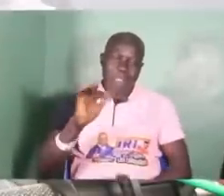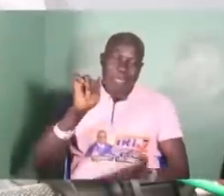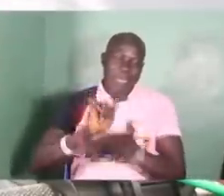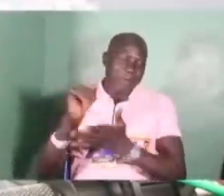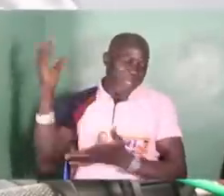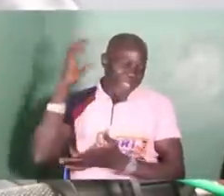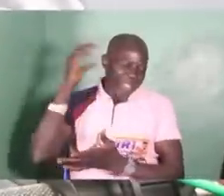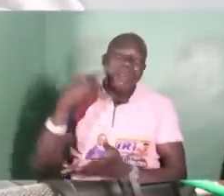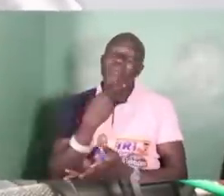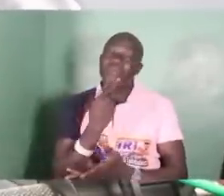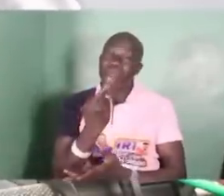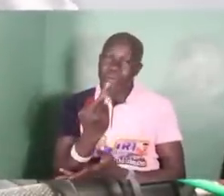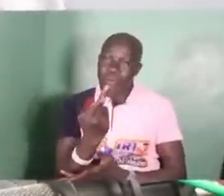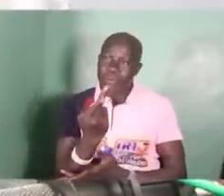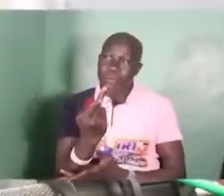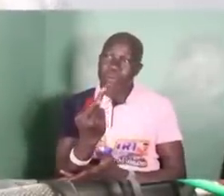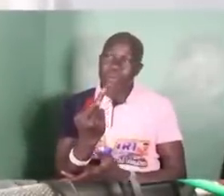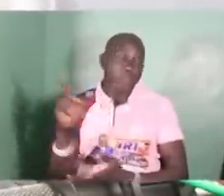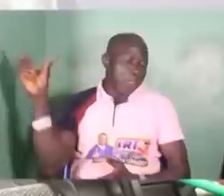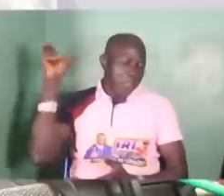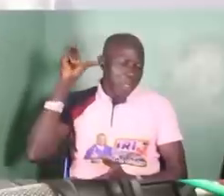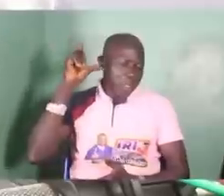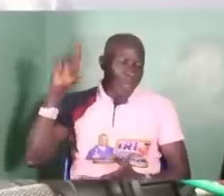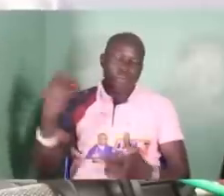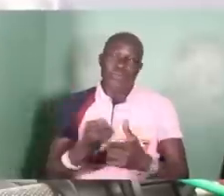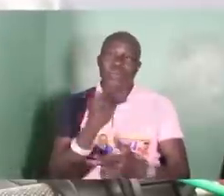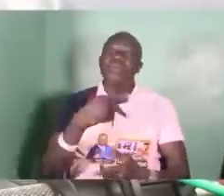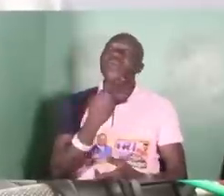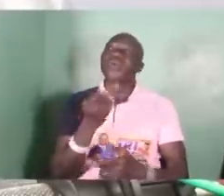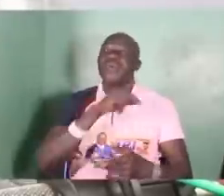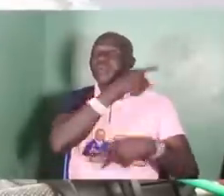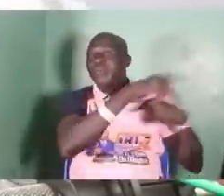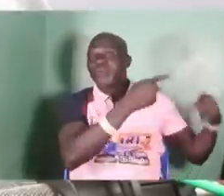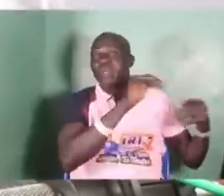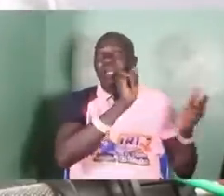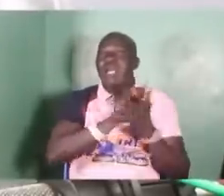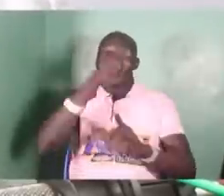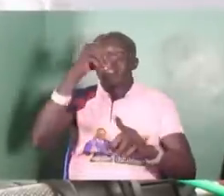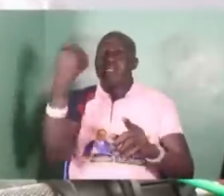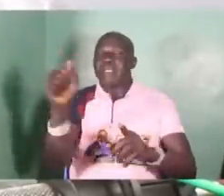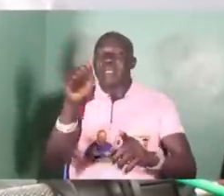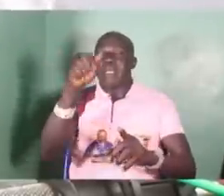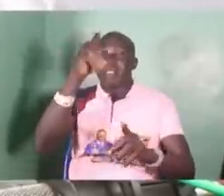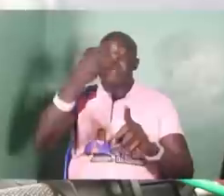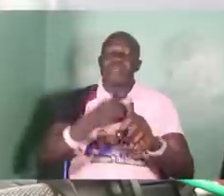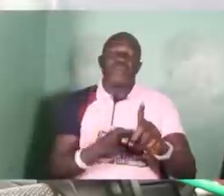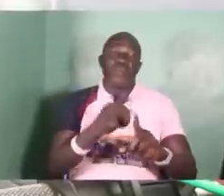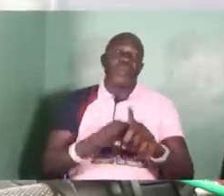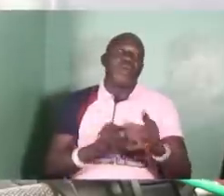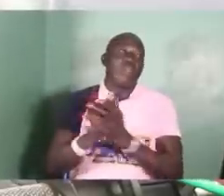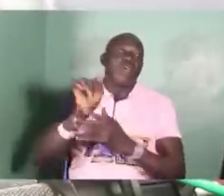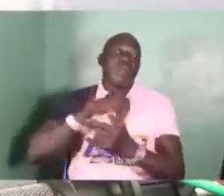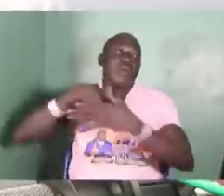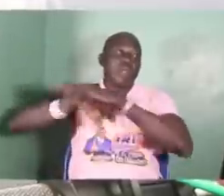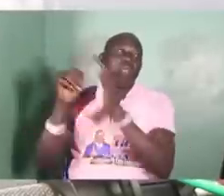Asoro she, the one that fulfills, Asoro Mata, the one that never fails, oh, we bet, say bet, the Almighty God, Aseleri Muleri, the one